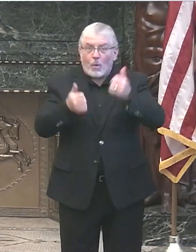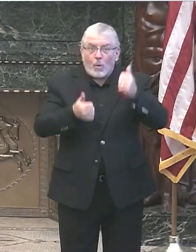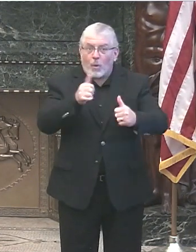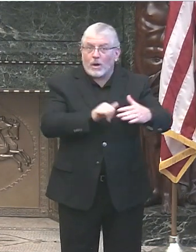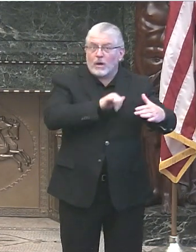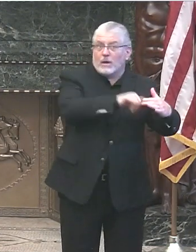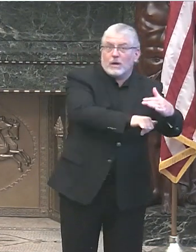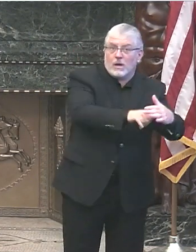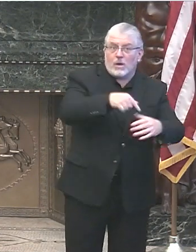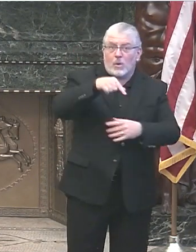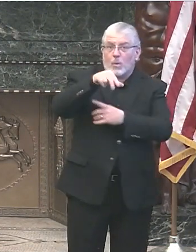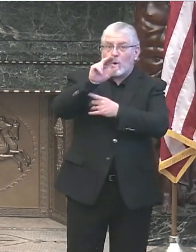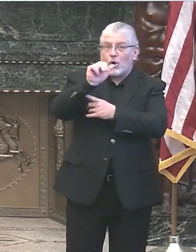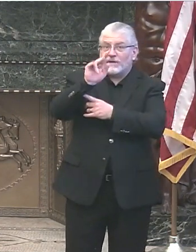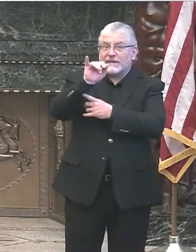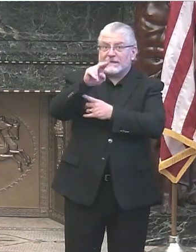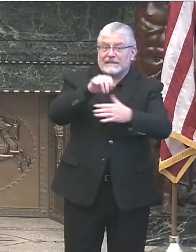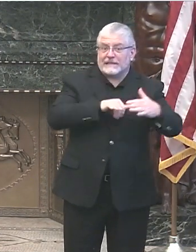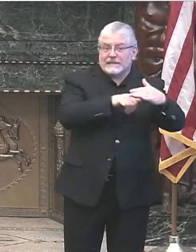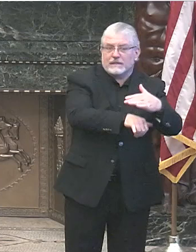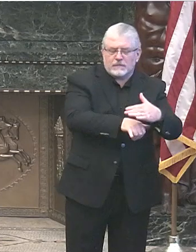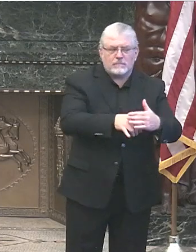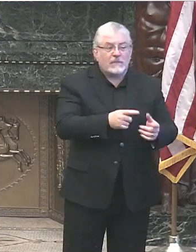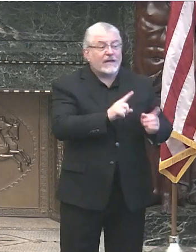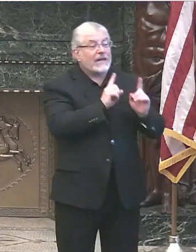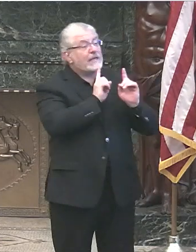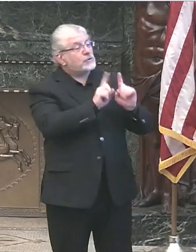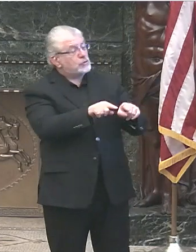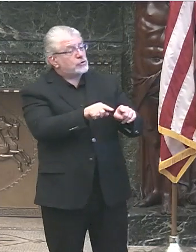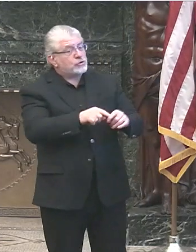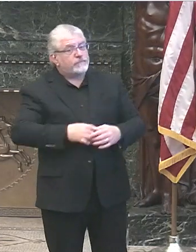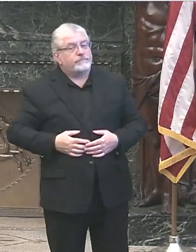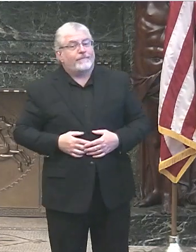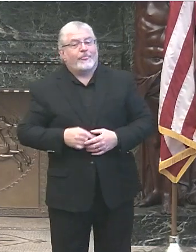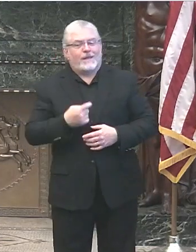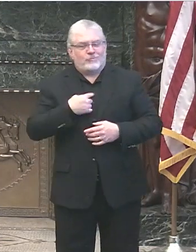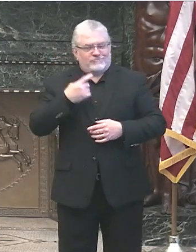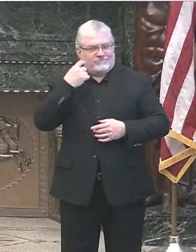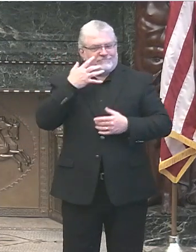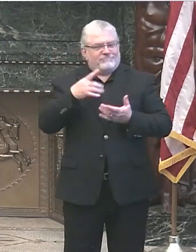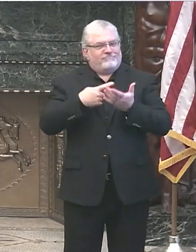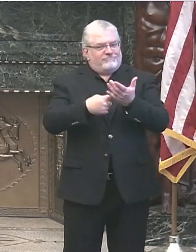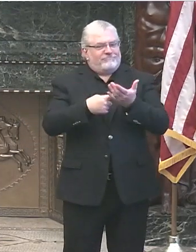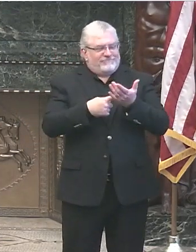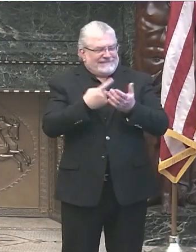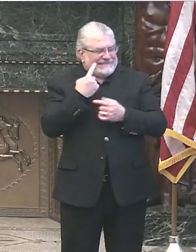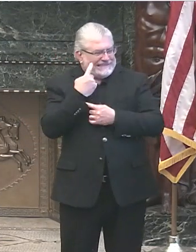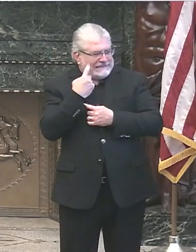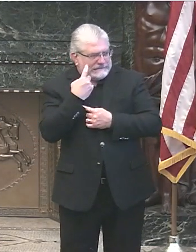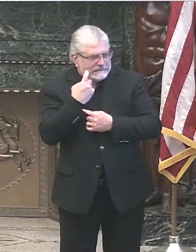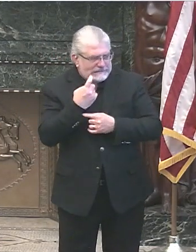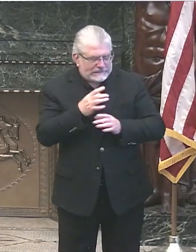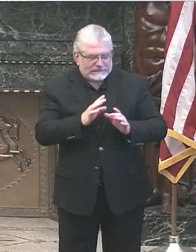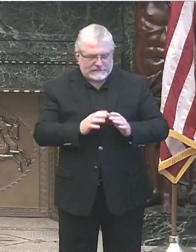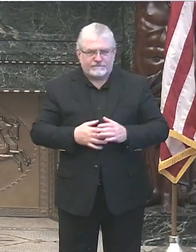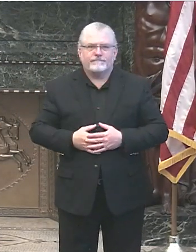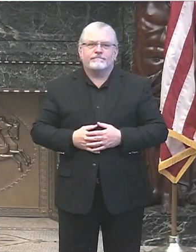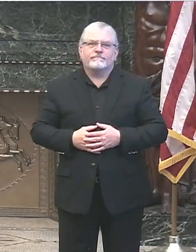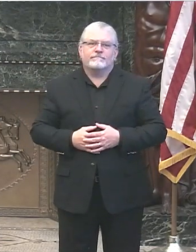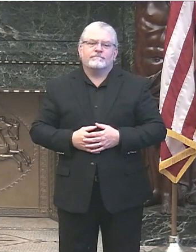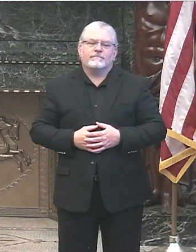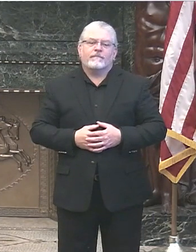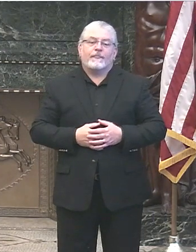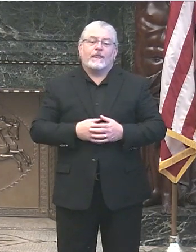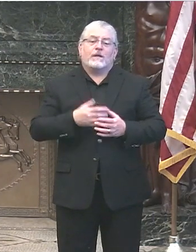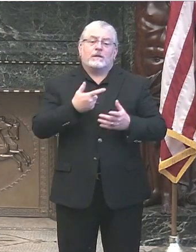said yesterday, we did have a conversation about the city's posture last night with our leadership team that included certainly myself